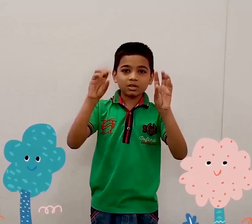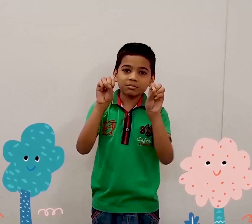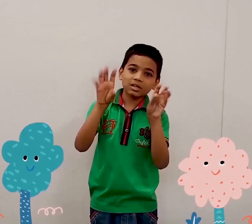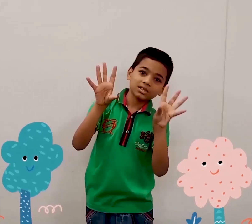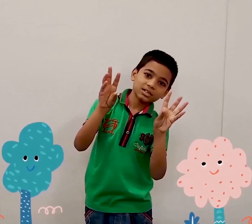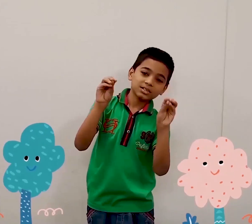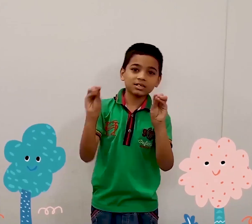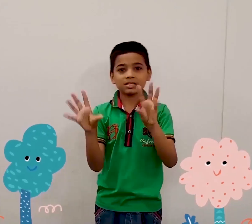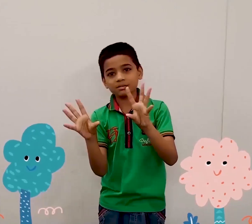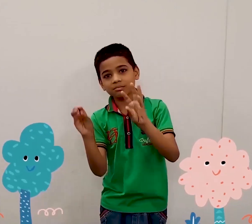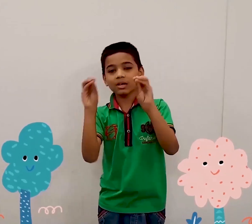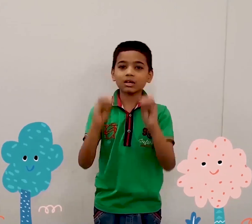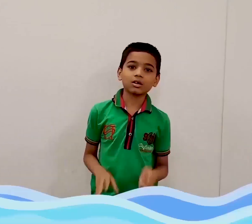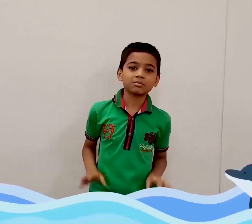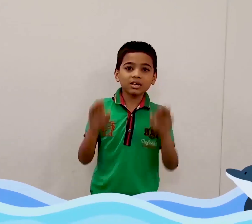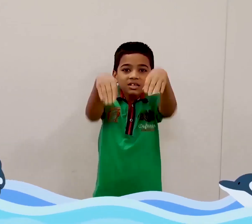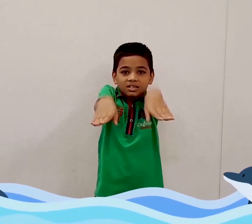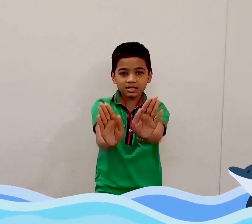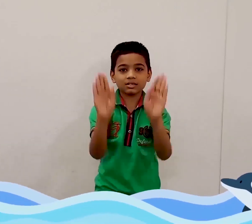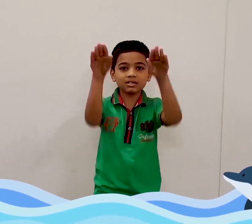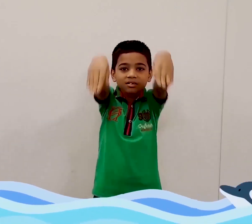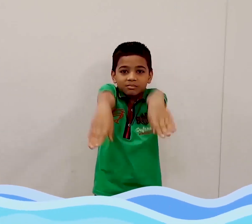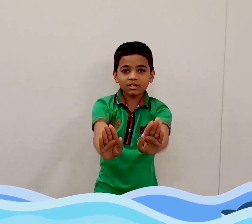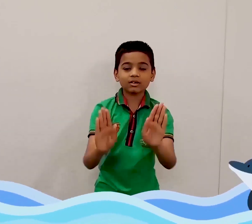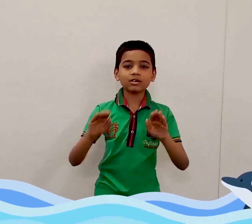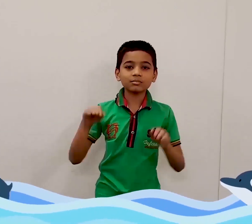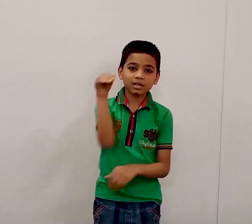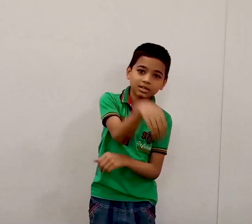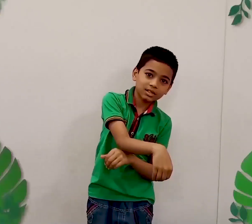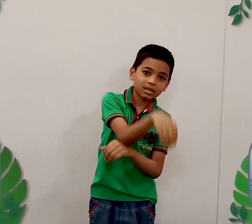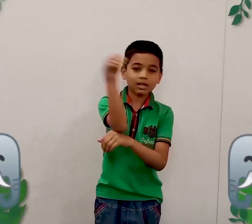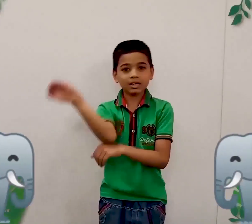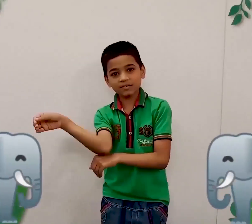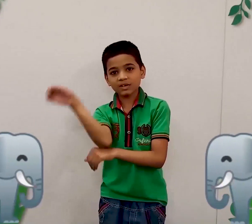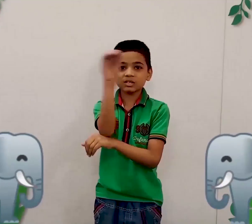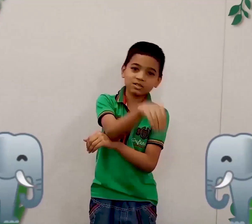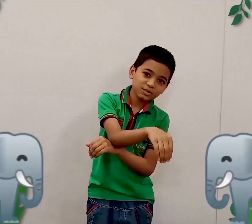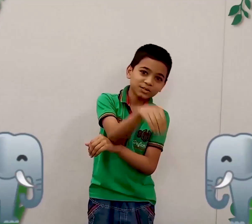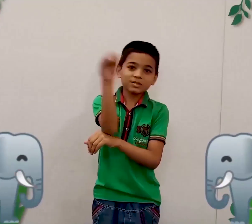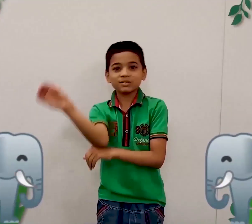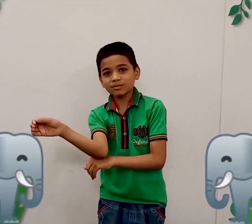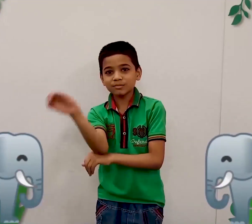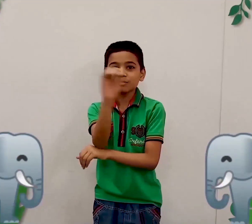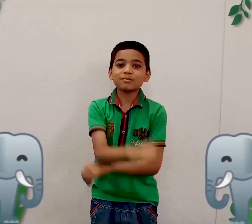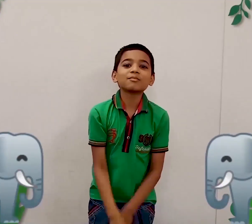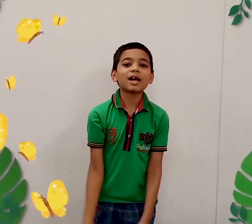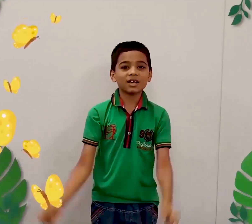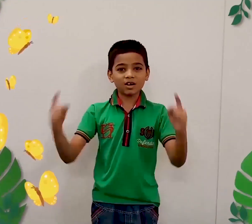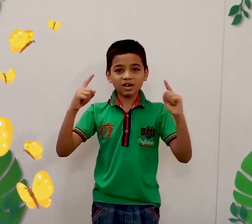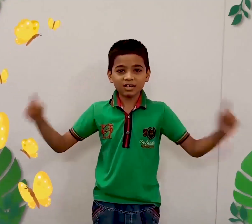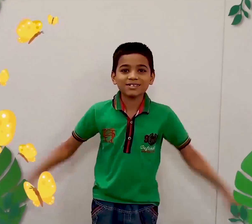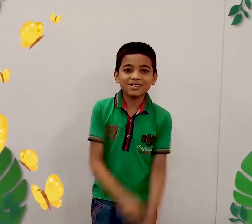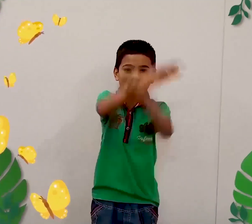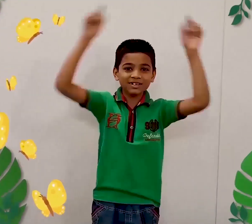My God made the trees, my God made the seas, my God made the elephants too.